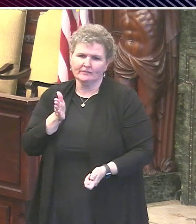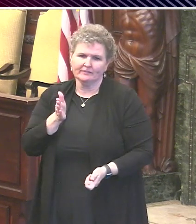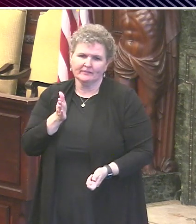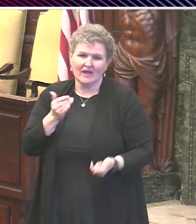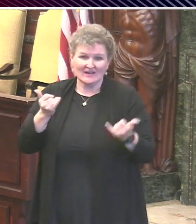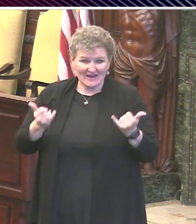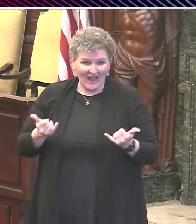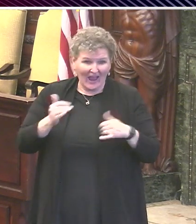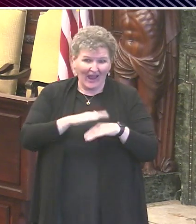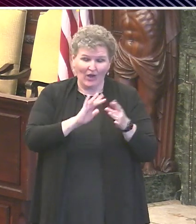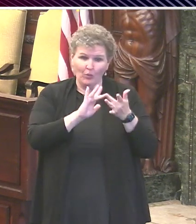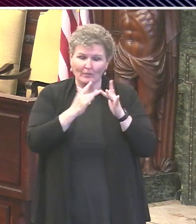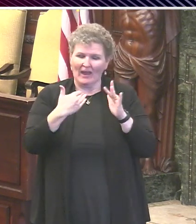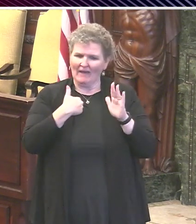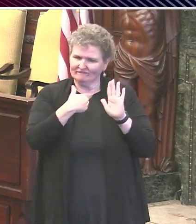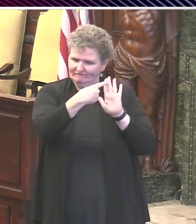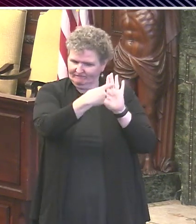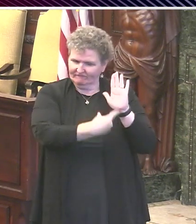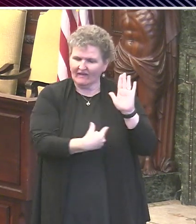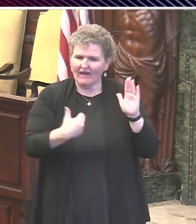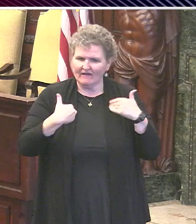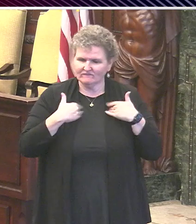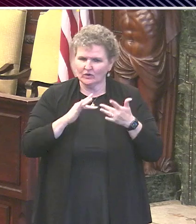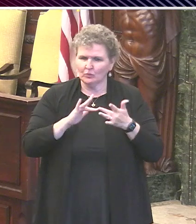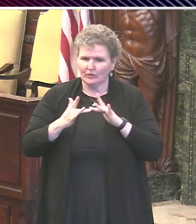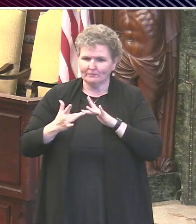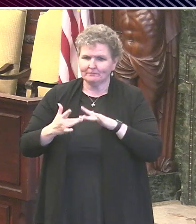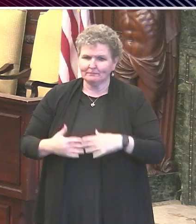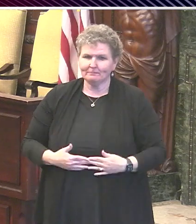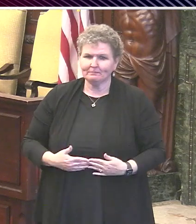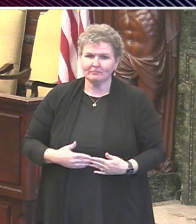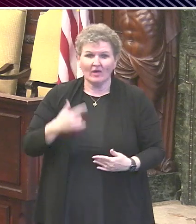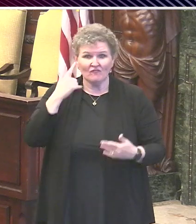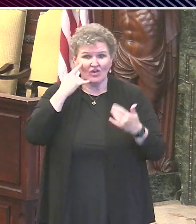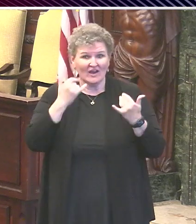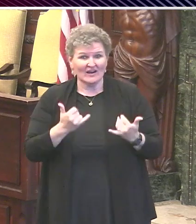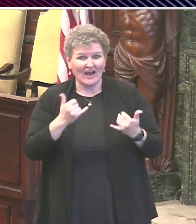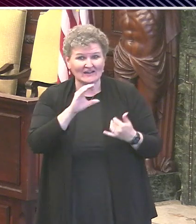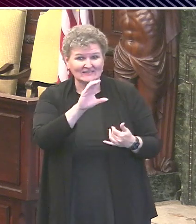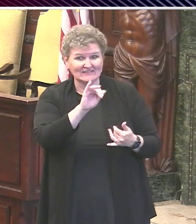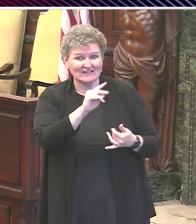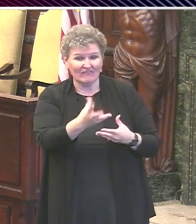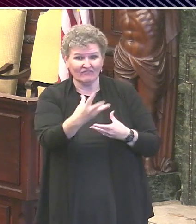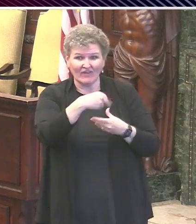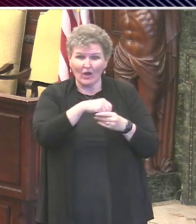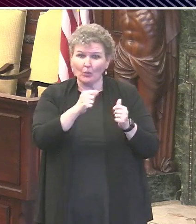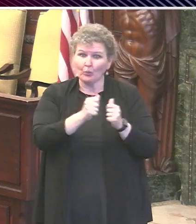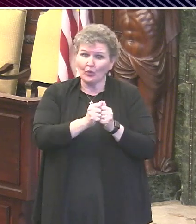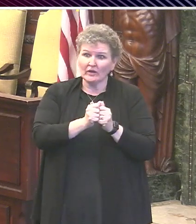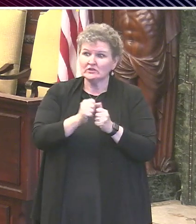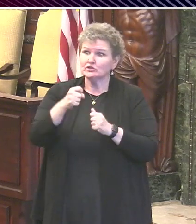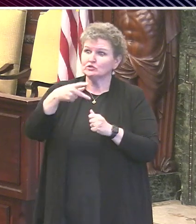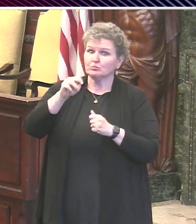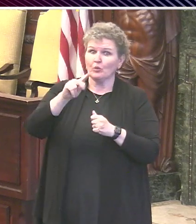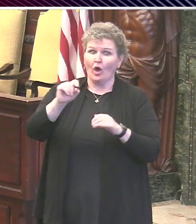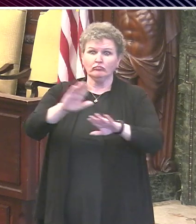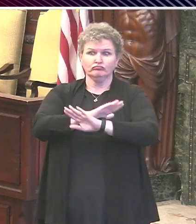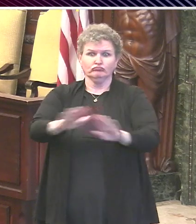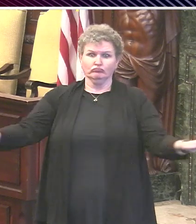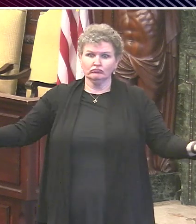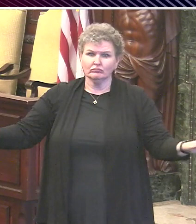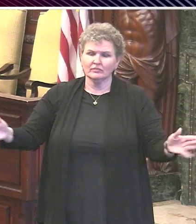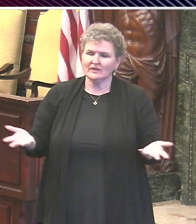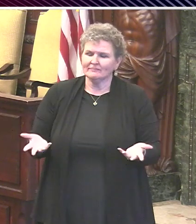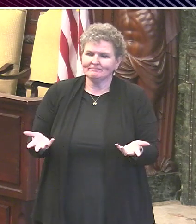But so right now, there's no reason for the city to step in and prohibit that. Well, that guidance